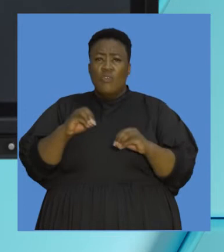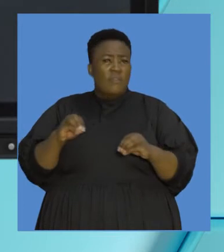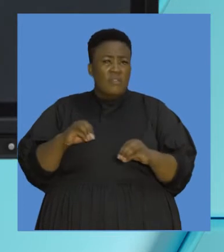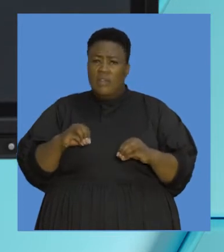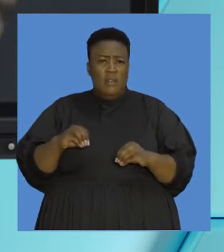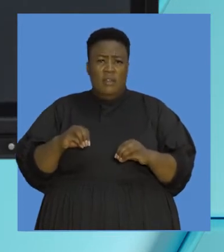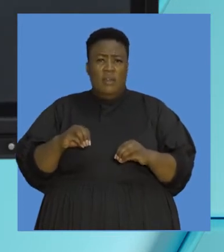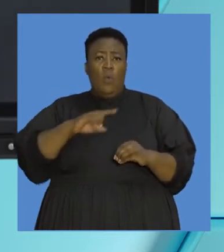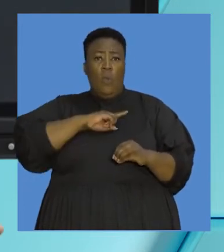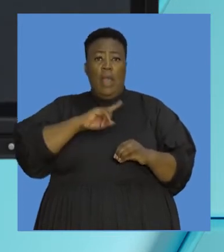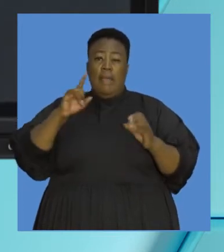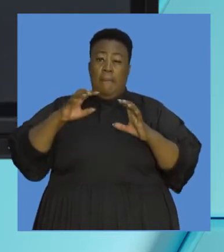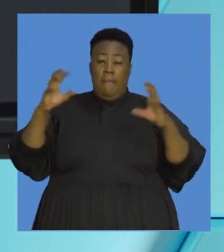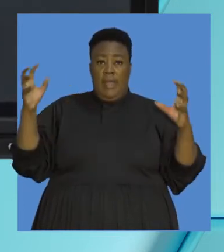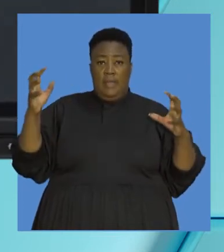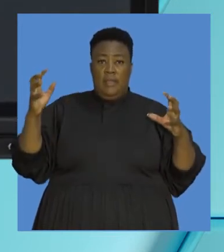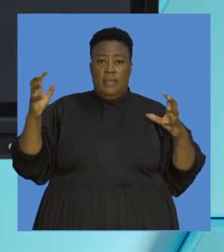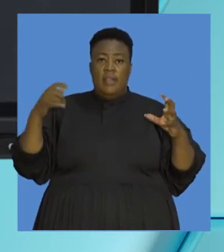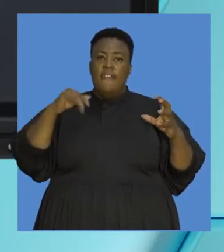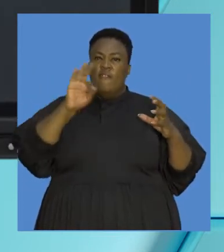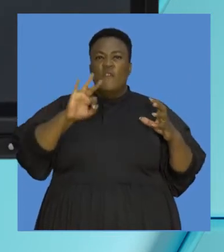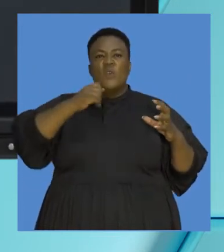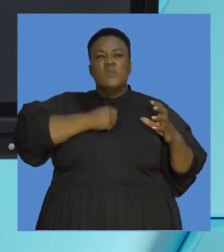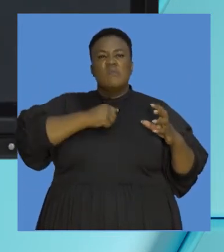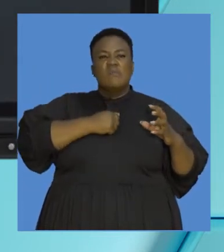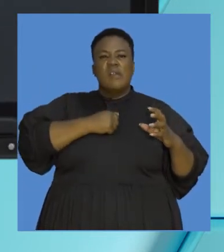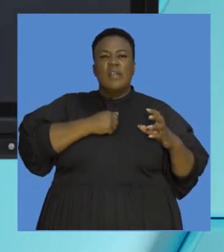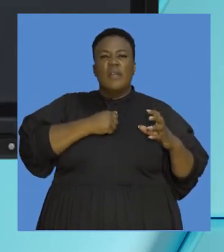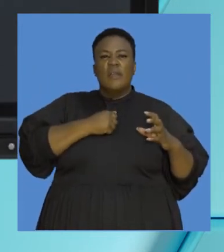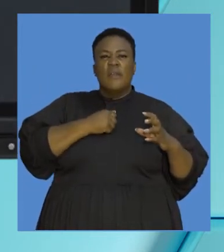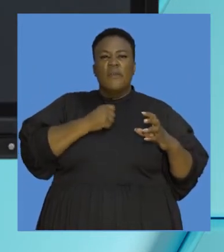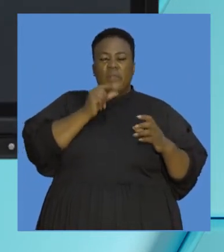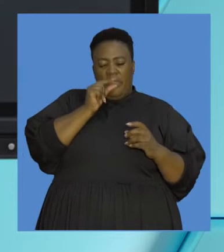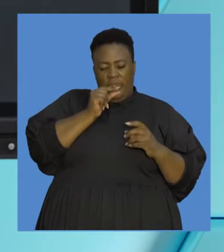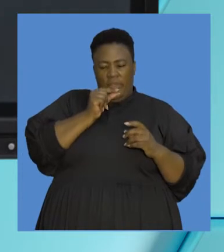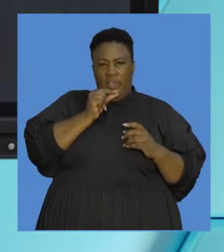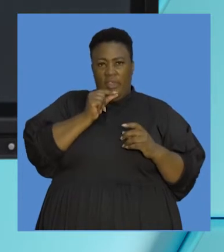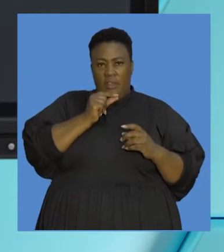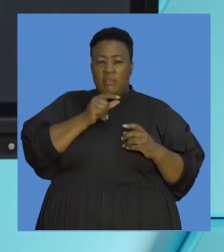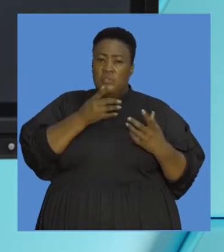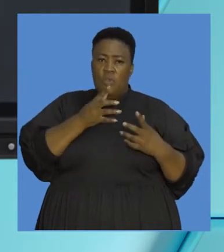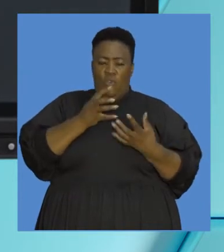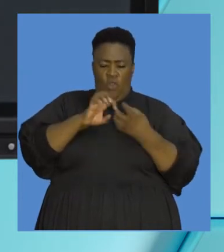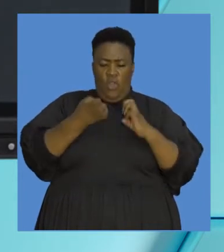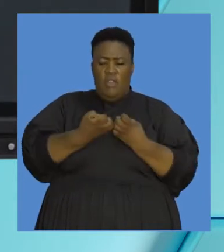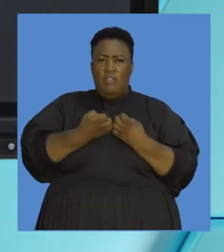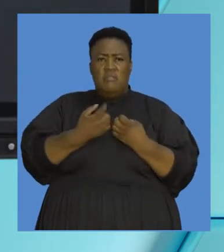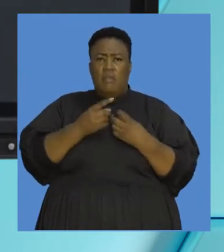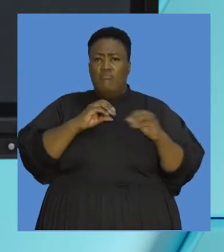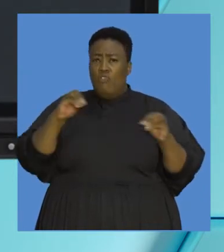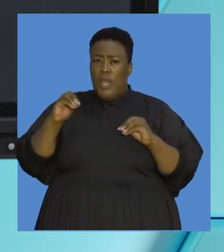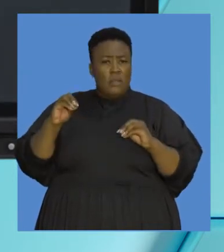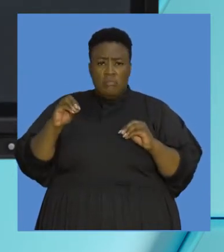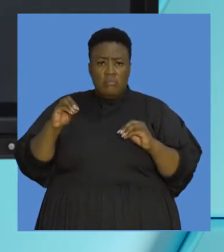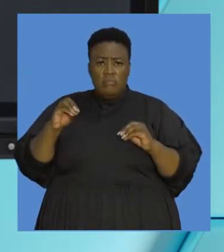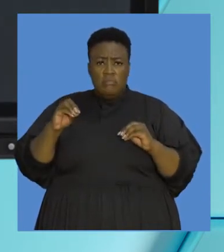doesn't move is because it's so big, and the force I'm exerting on the earth is so small that the earth goes, I'm not